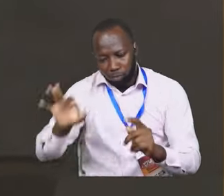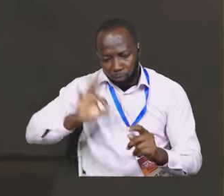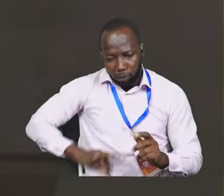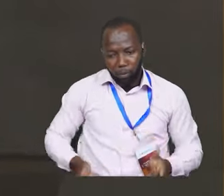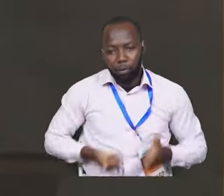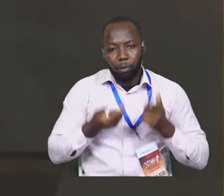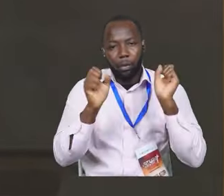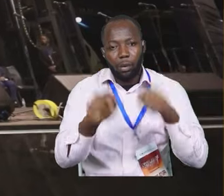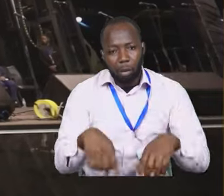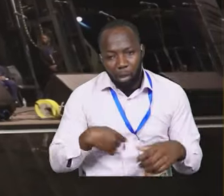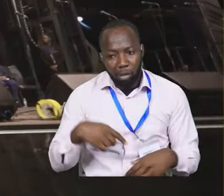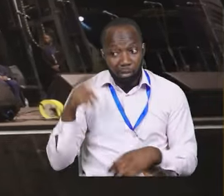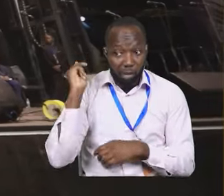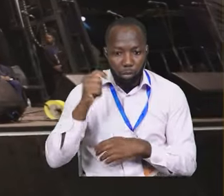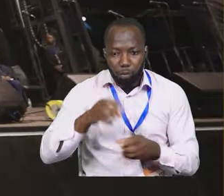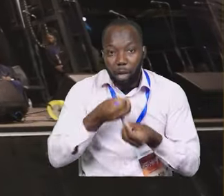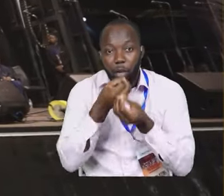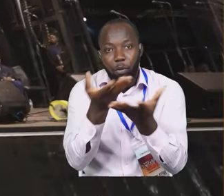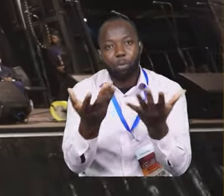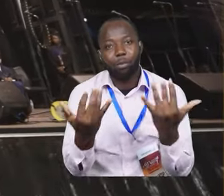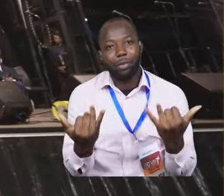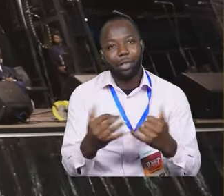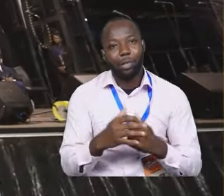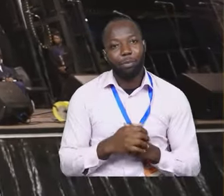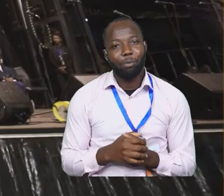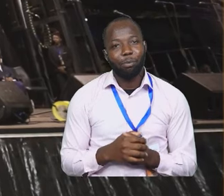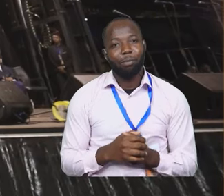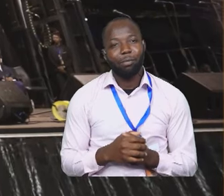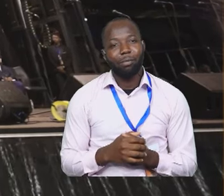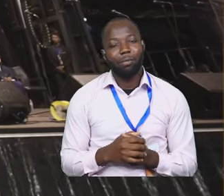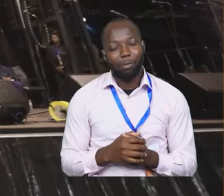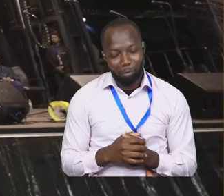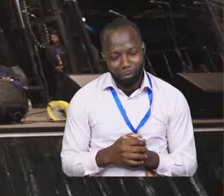life. Let me tell you this testimony.